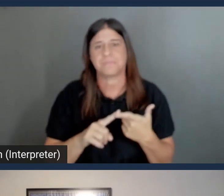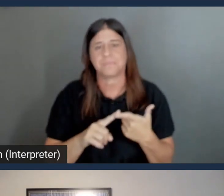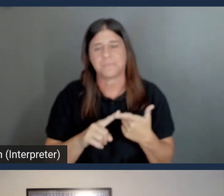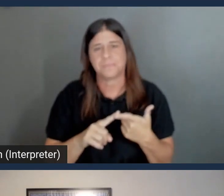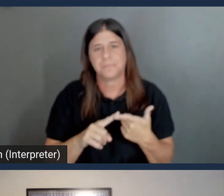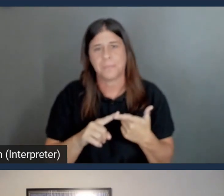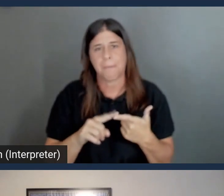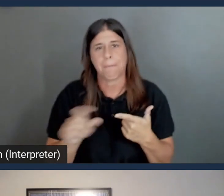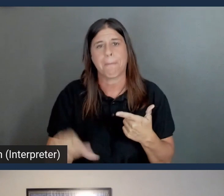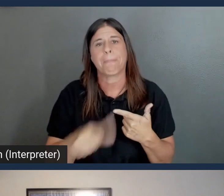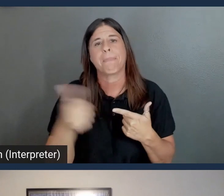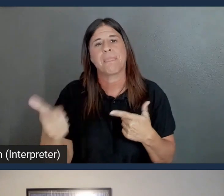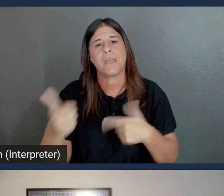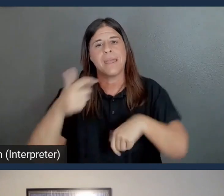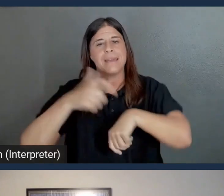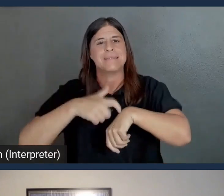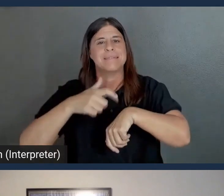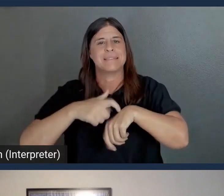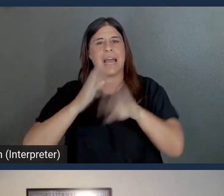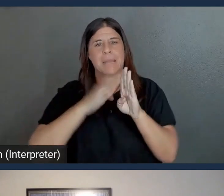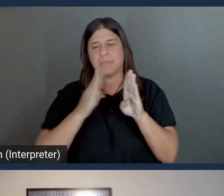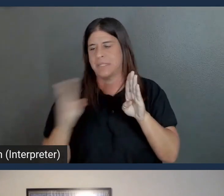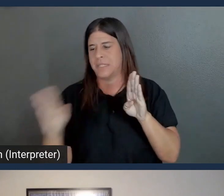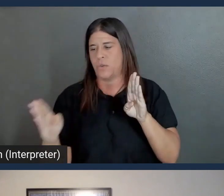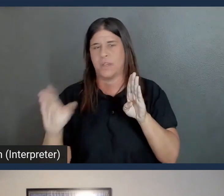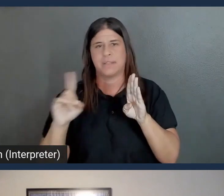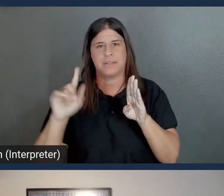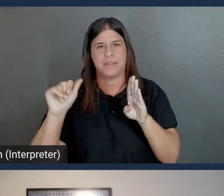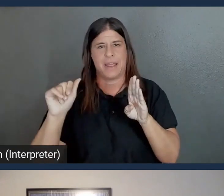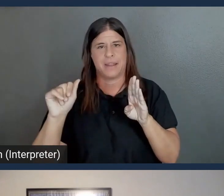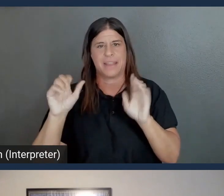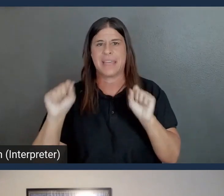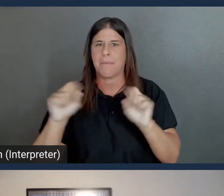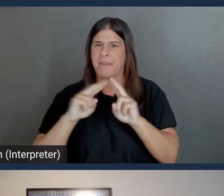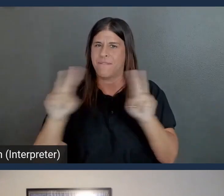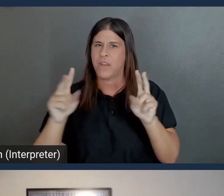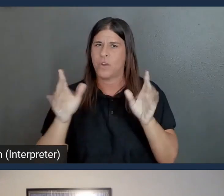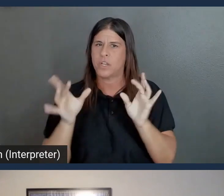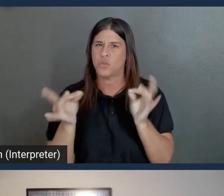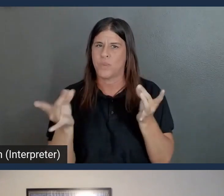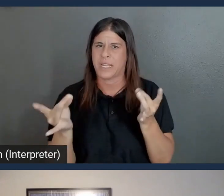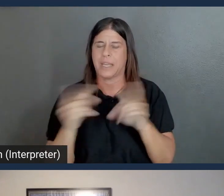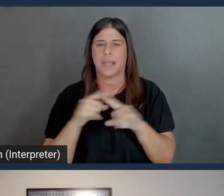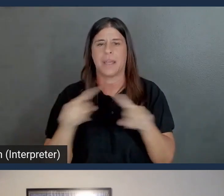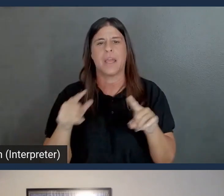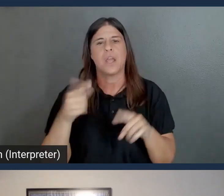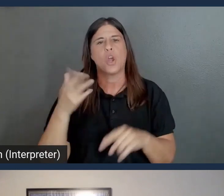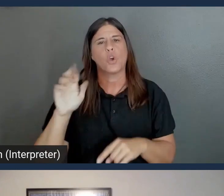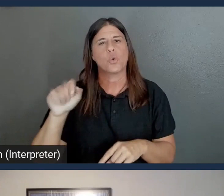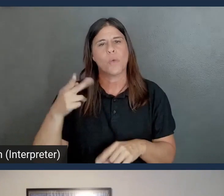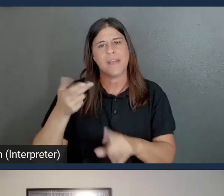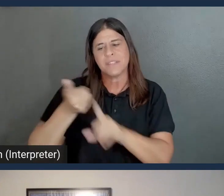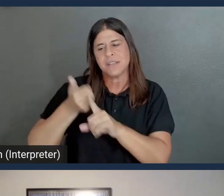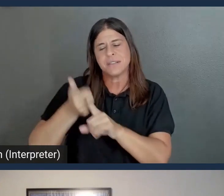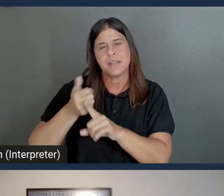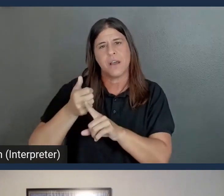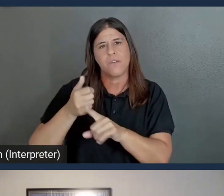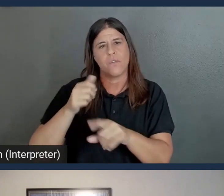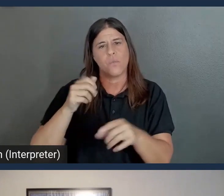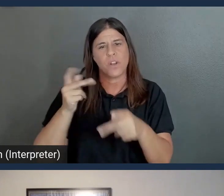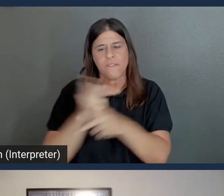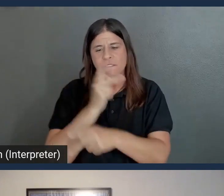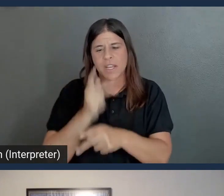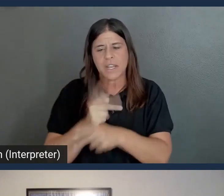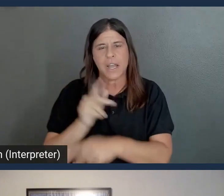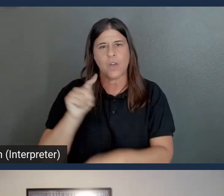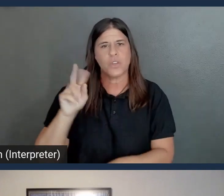time series data. So time series data with graphs can be very tricky. So one of the things about graphs is when you're working through those traversals